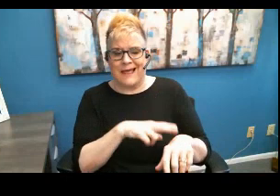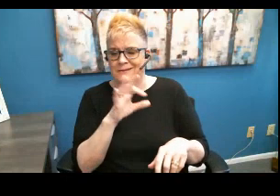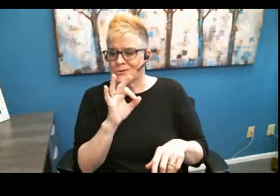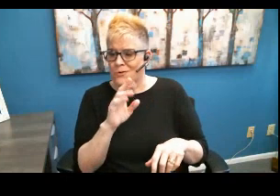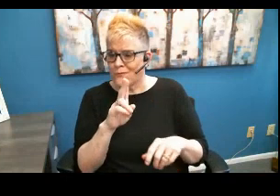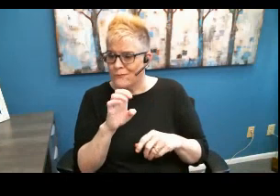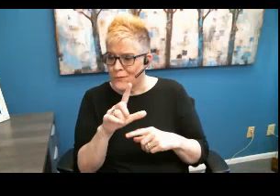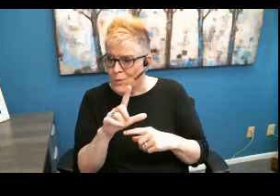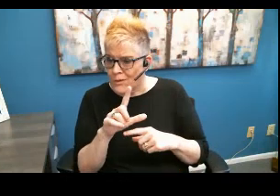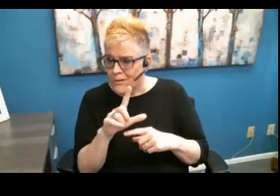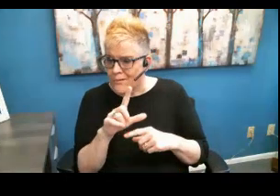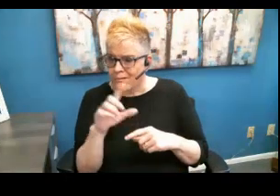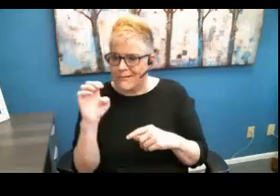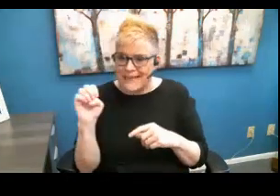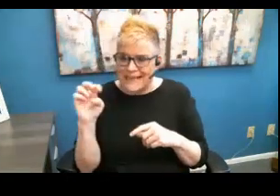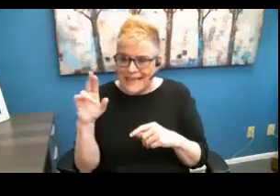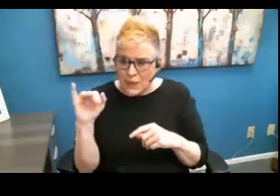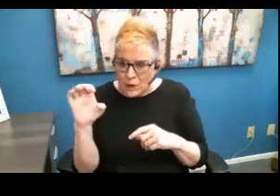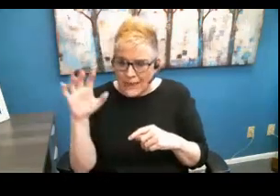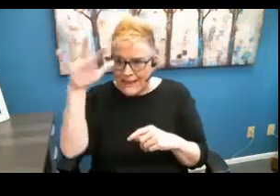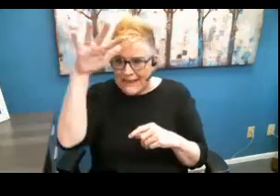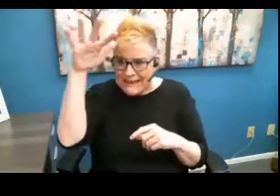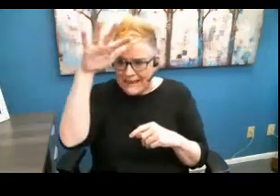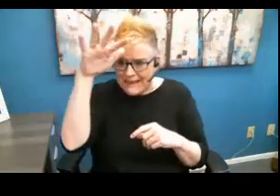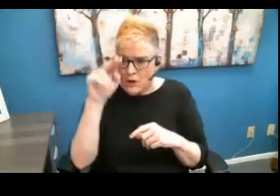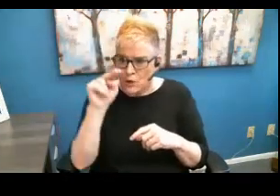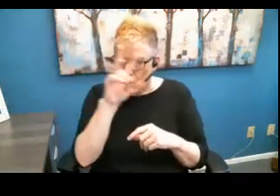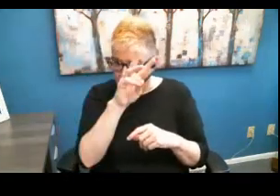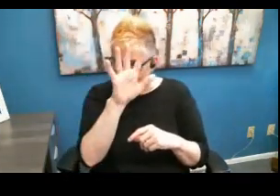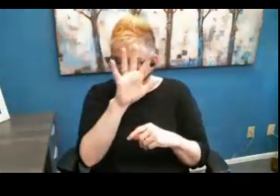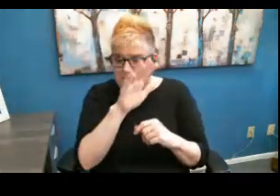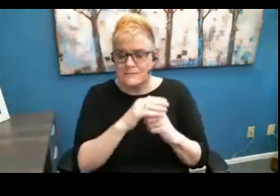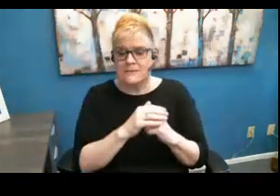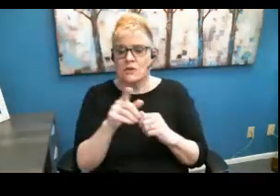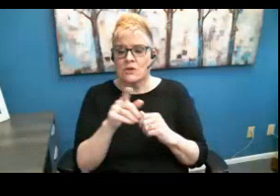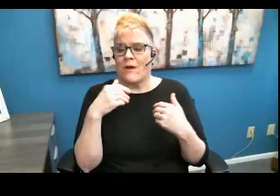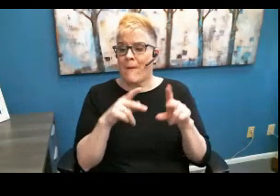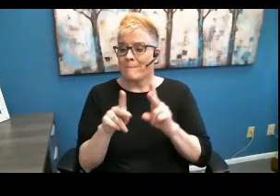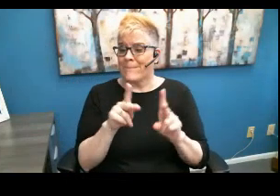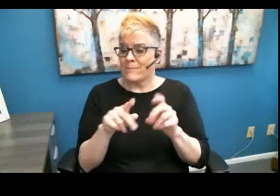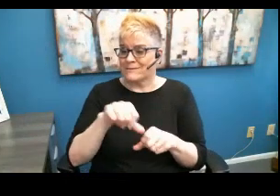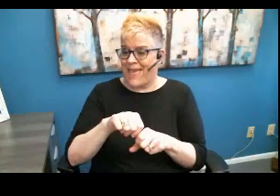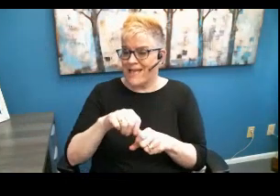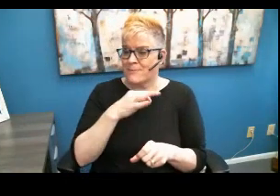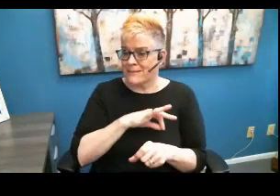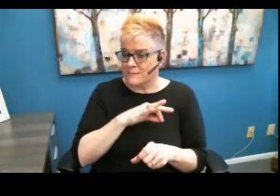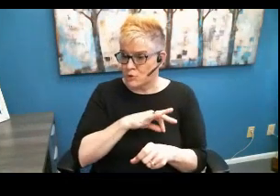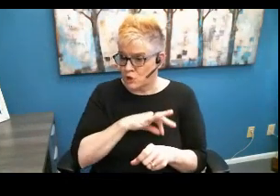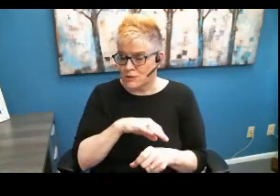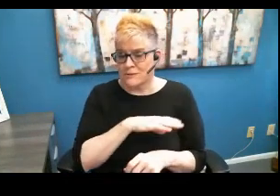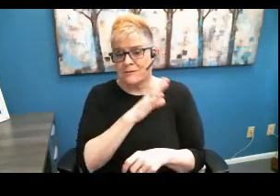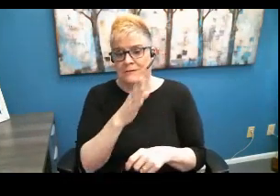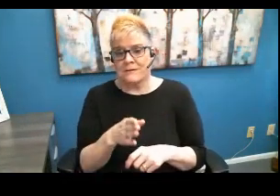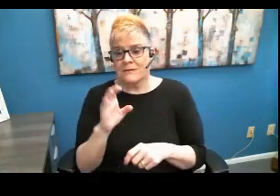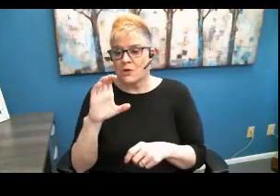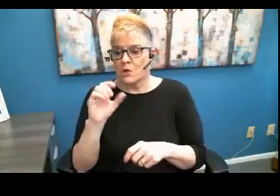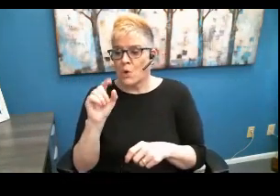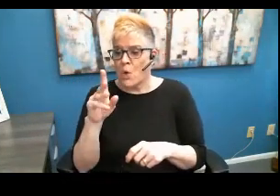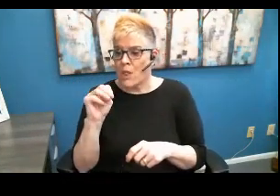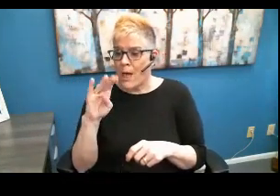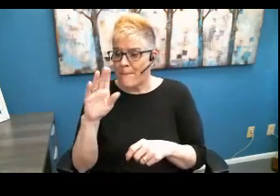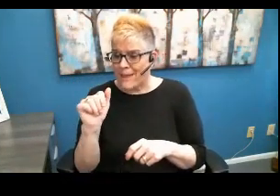it's up in the Erie area in the northwest part of the state. You have Peoples Gas around the Pittsburgh area. Columbia Gas,